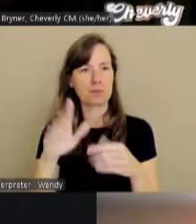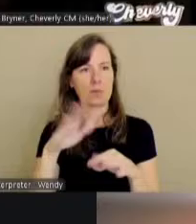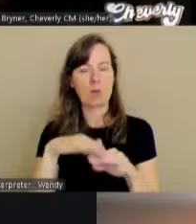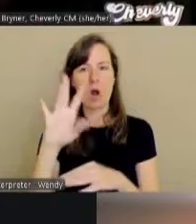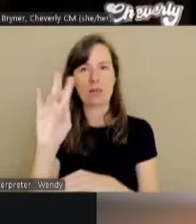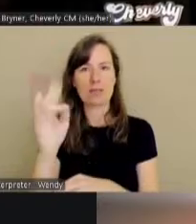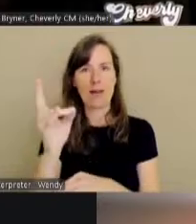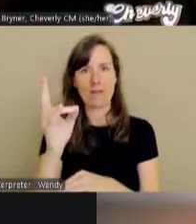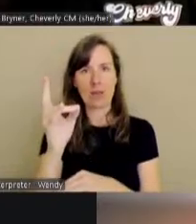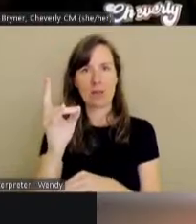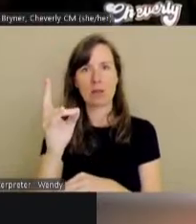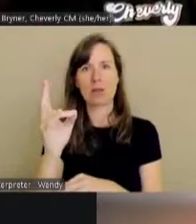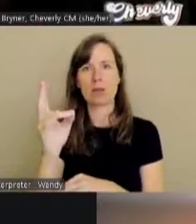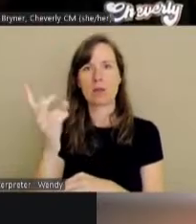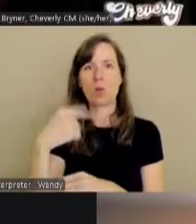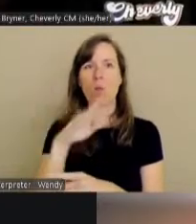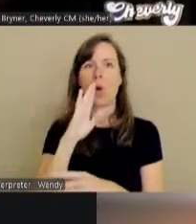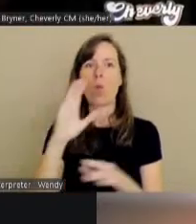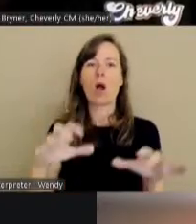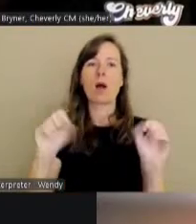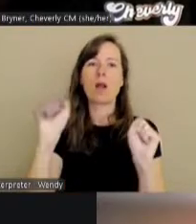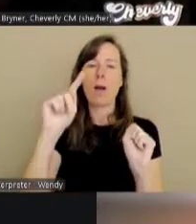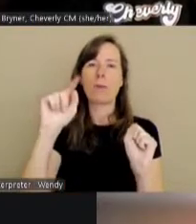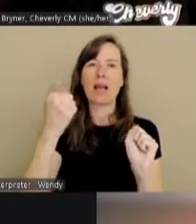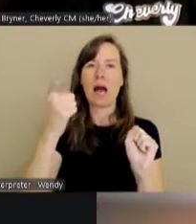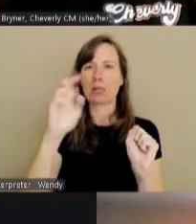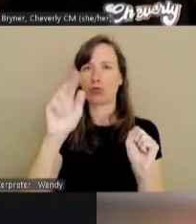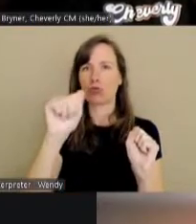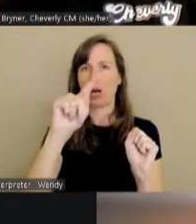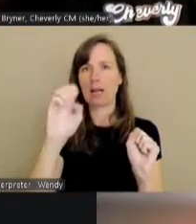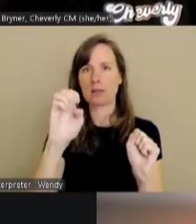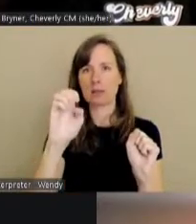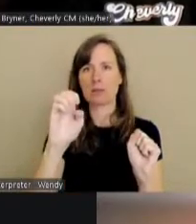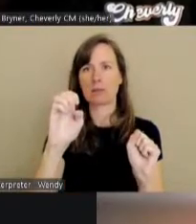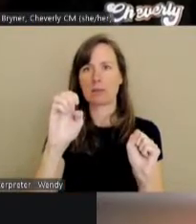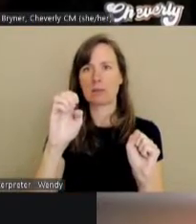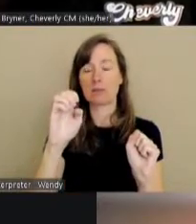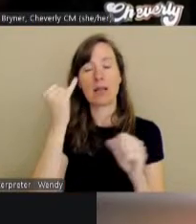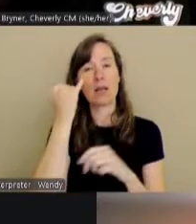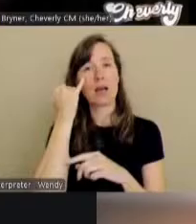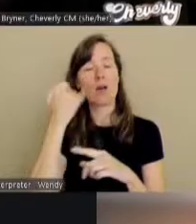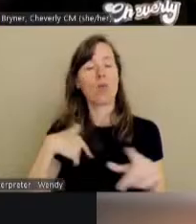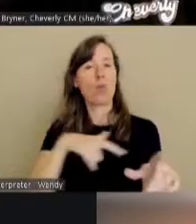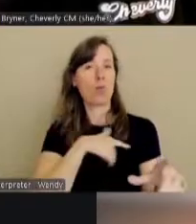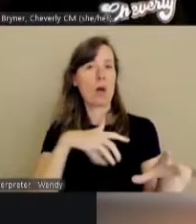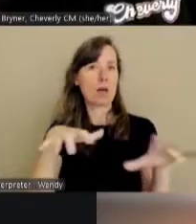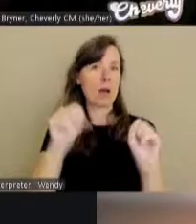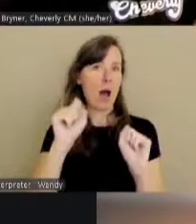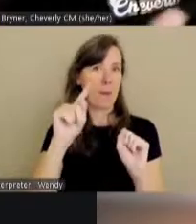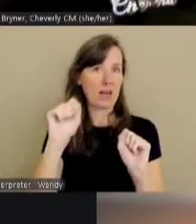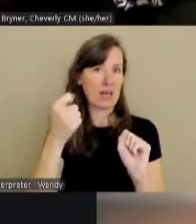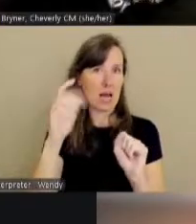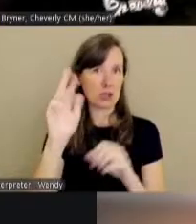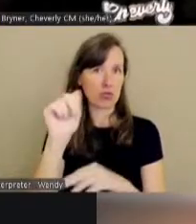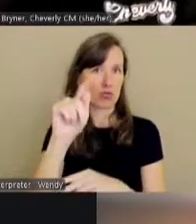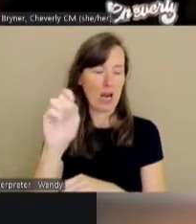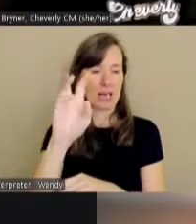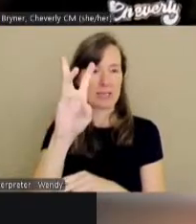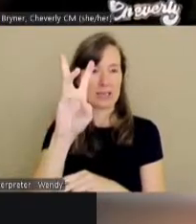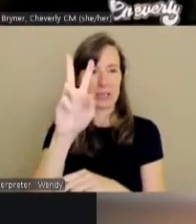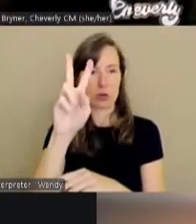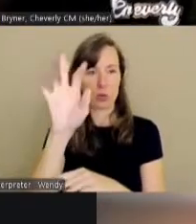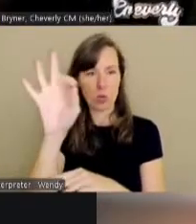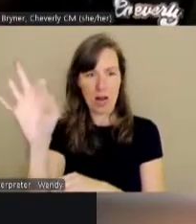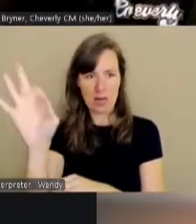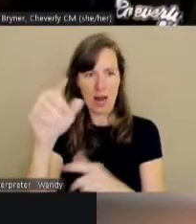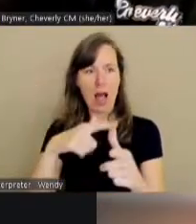7th we will adopt the tax rate. And if we adopt the tax rate at 62.99, then we have a balanced